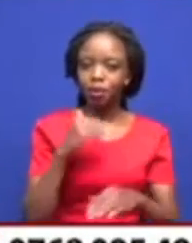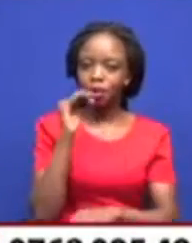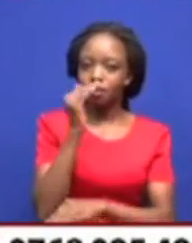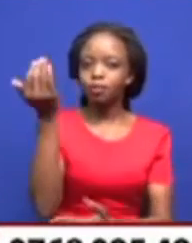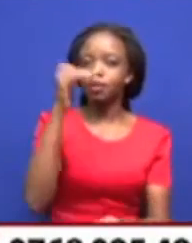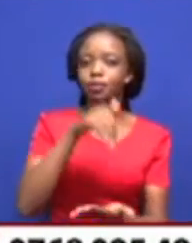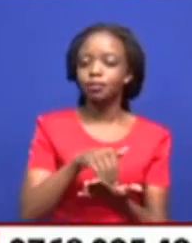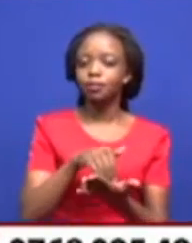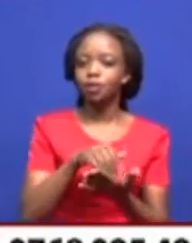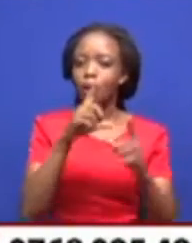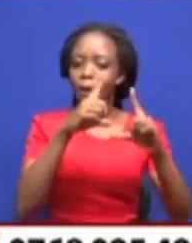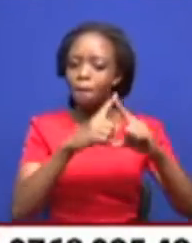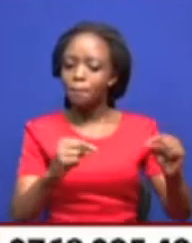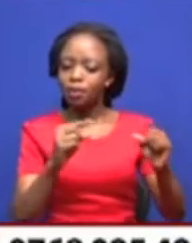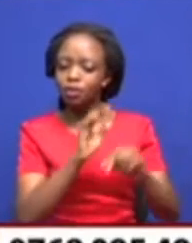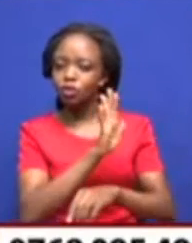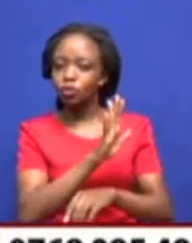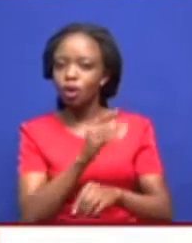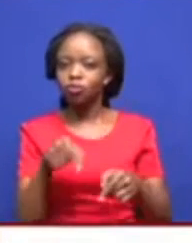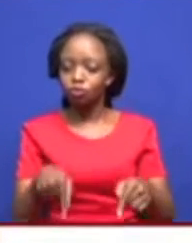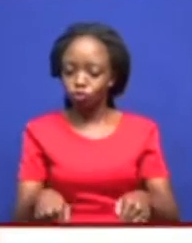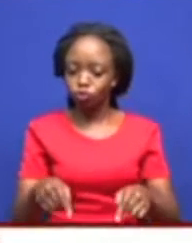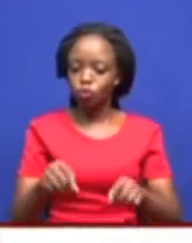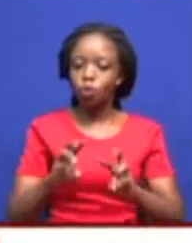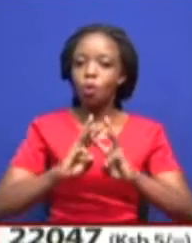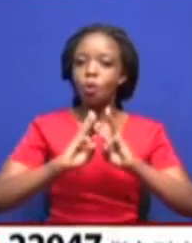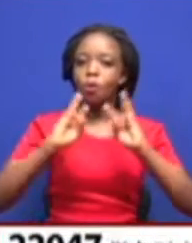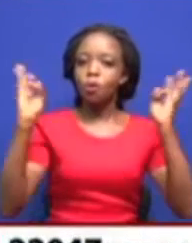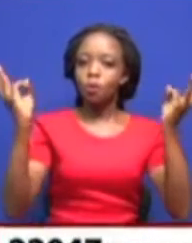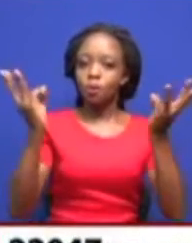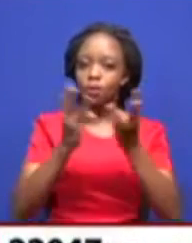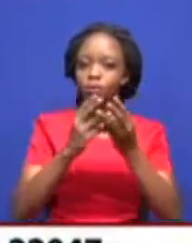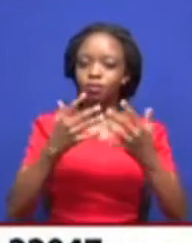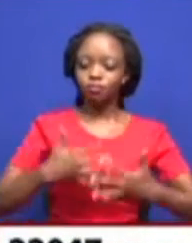is your message on this World Refugee Day?